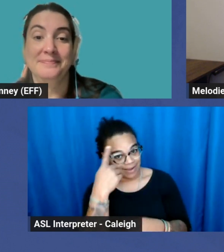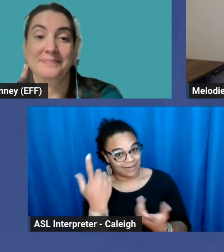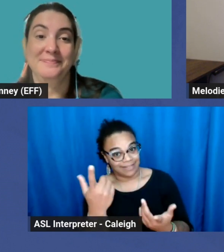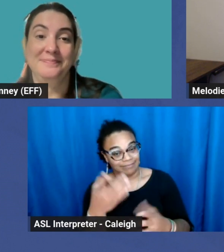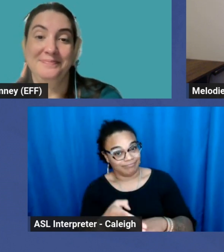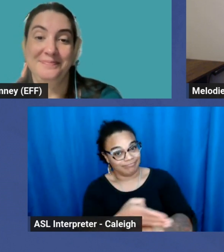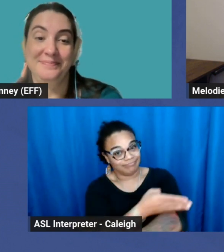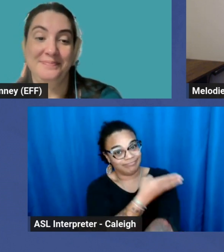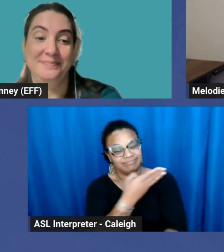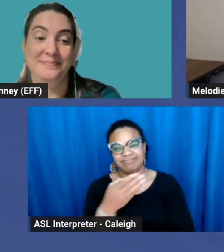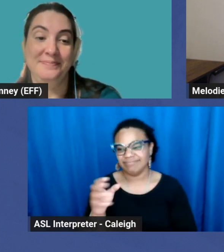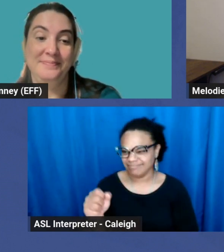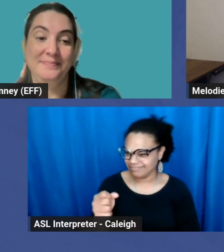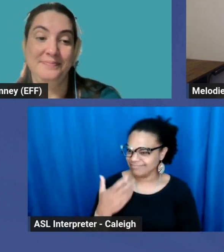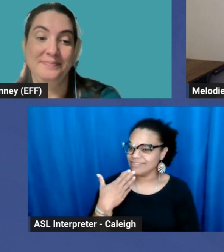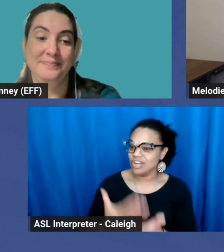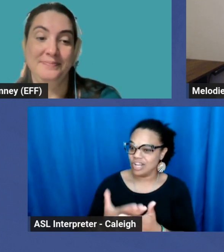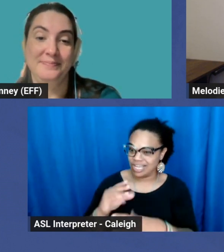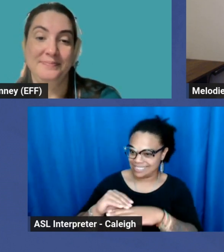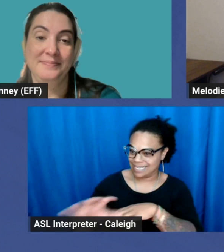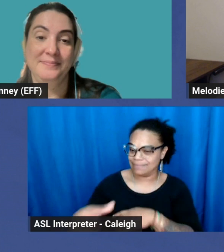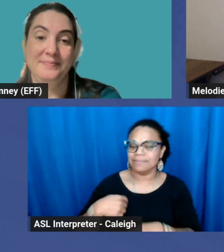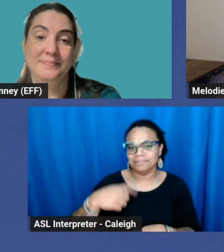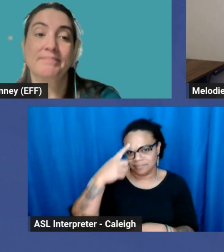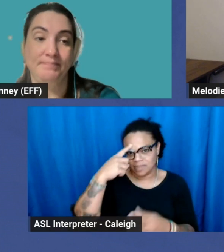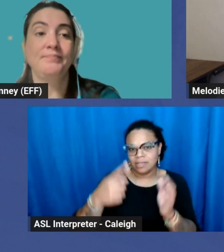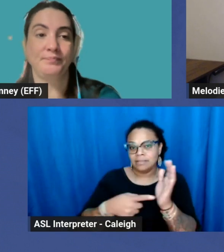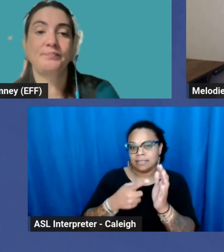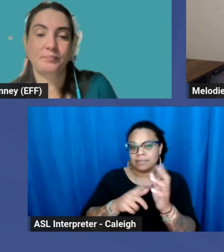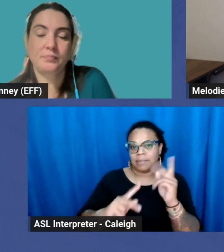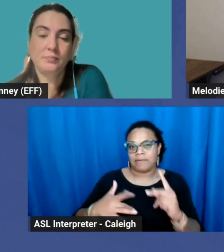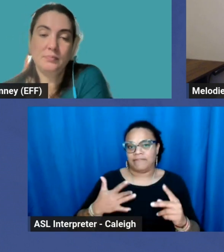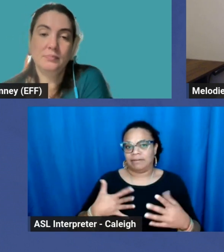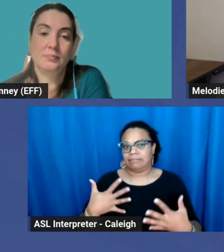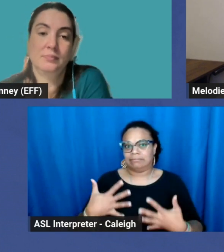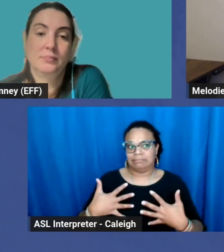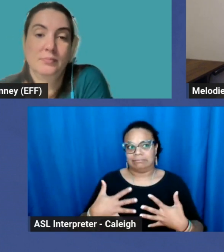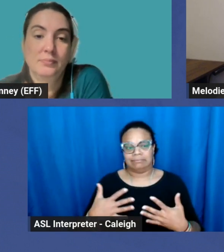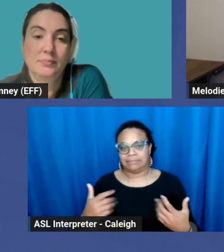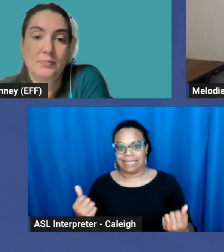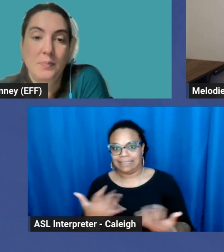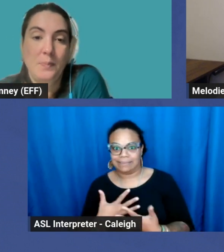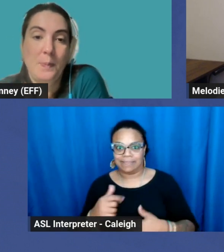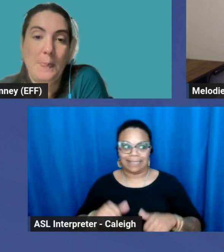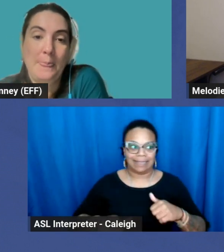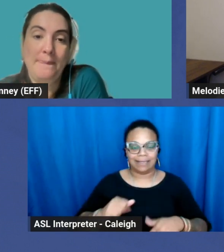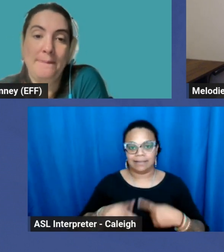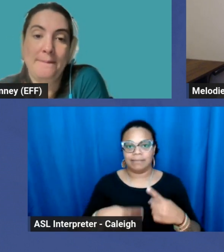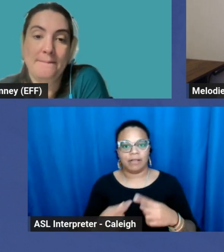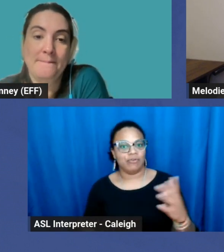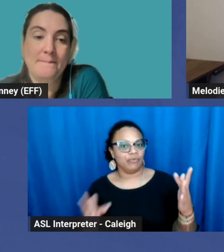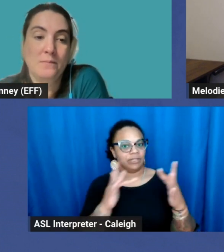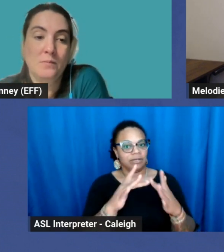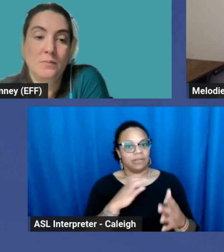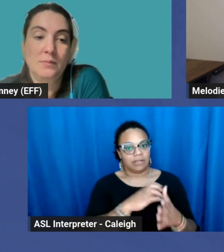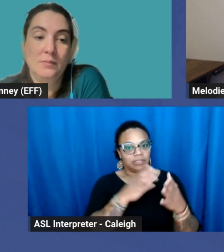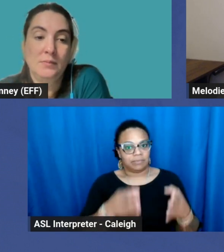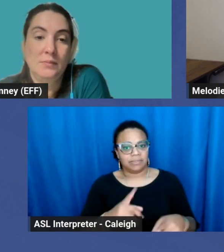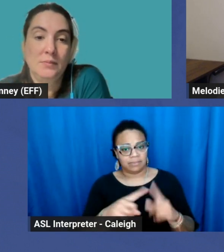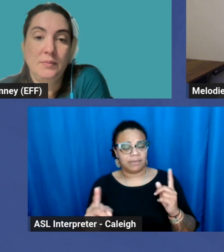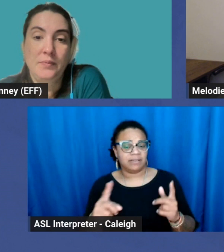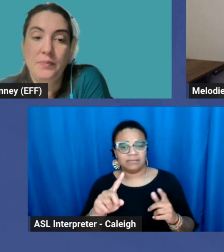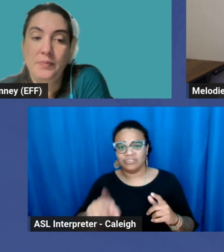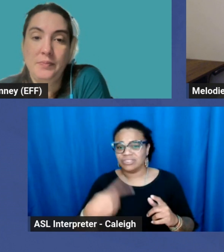Those are some really good tips. I think sometimes people get intimidated reaching out to their congressperson, but it really just needs to be very